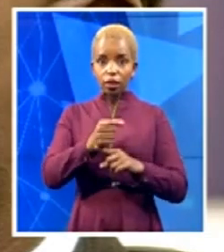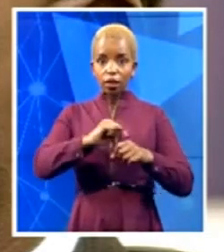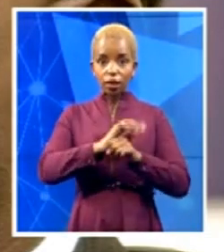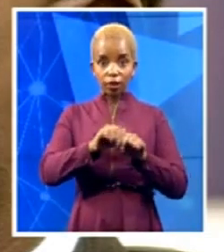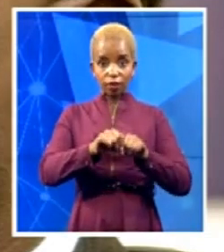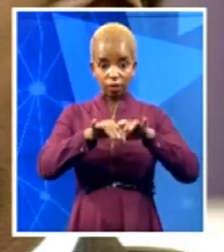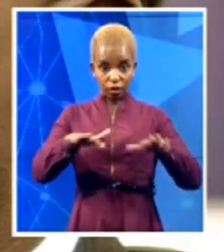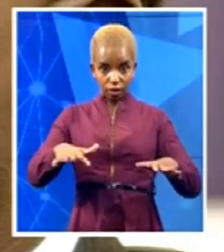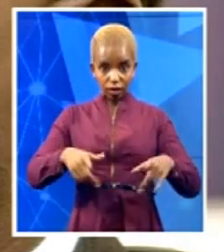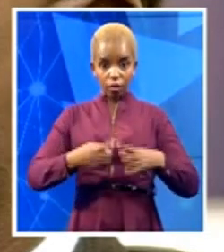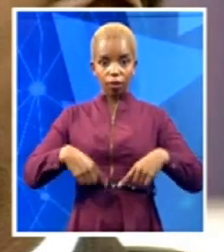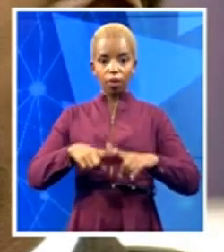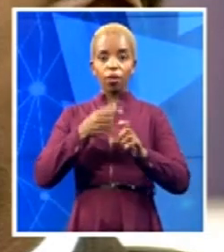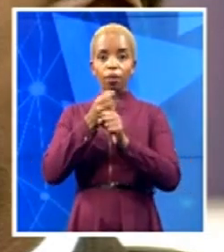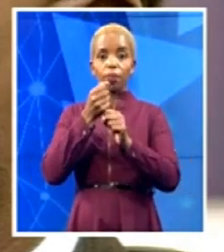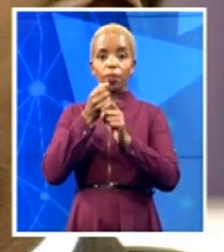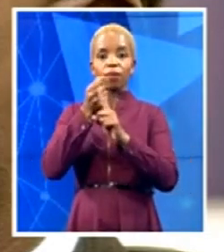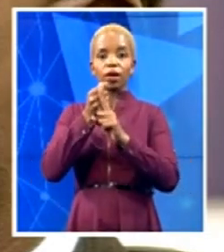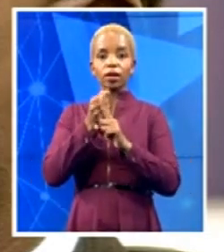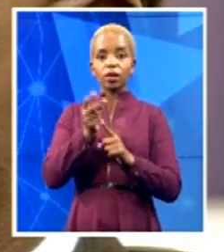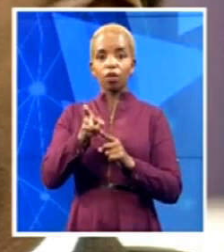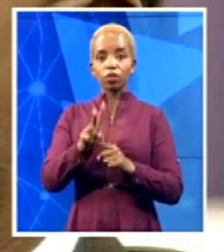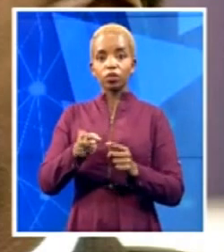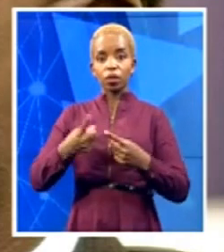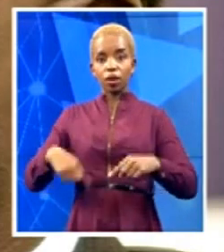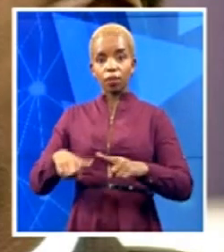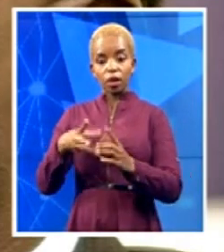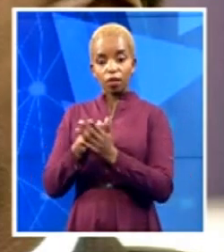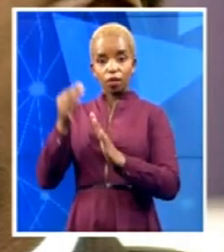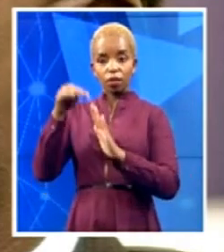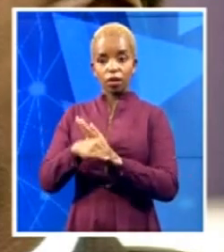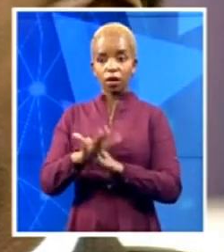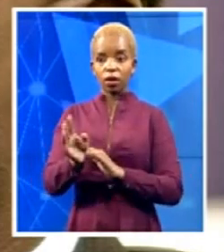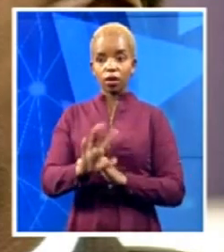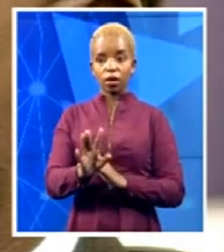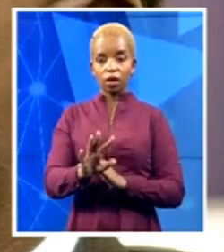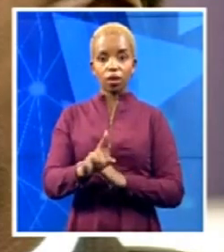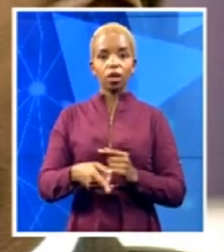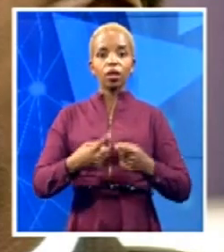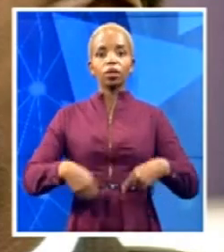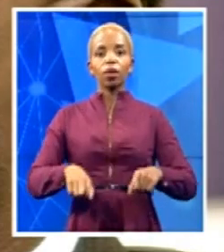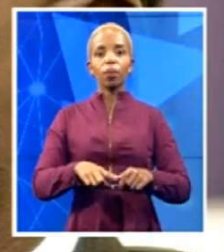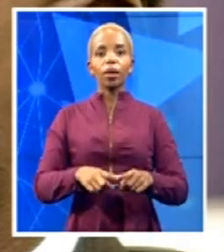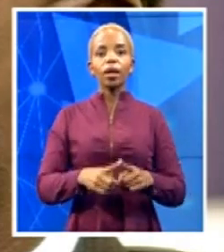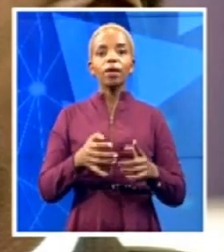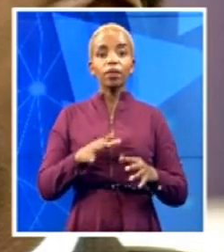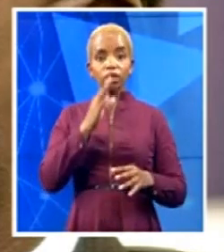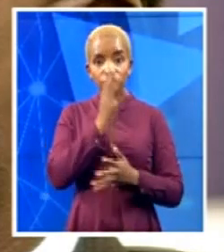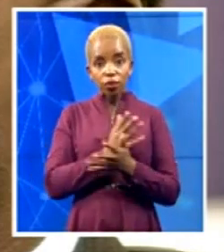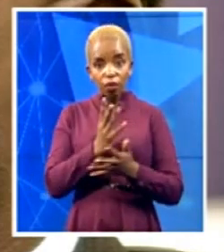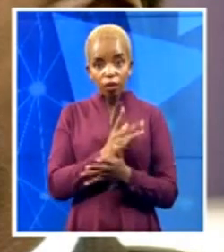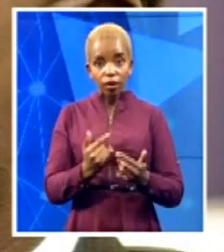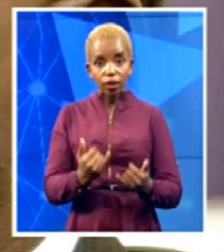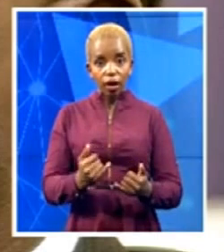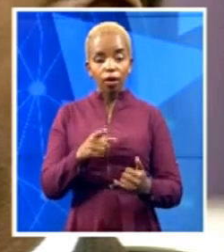side of avoiding an economic collapse. It's two things. Sometimes when we talk about the pandemic, people get lost in the translation. They think that we're doing one